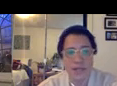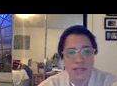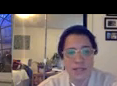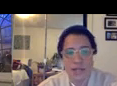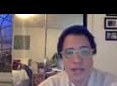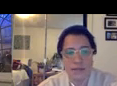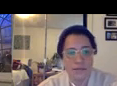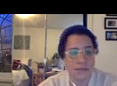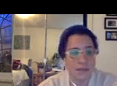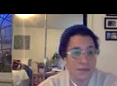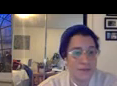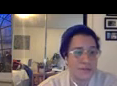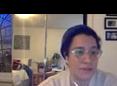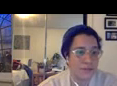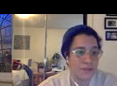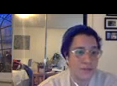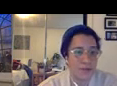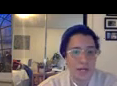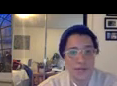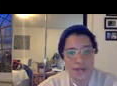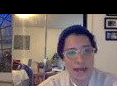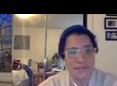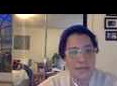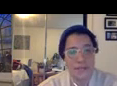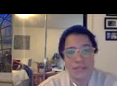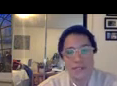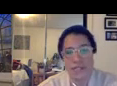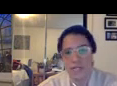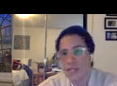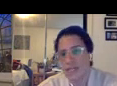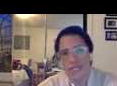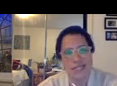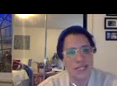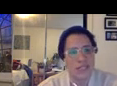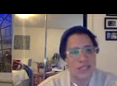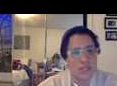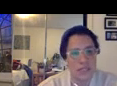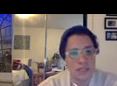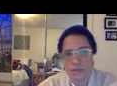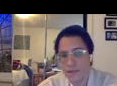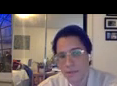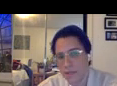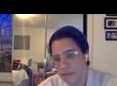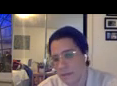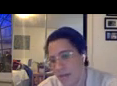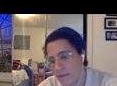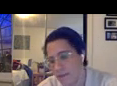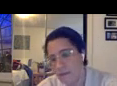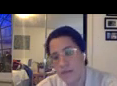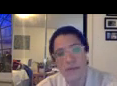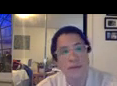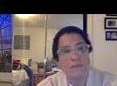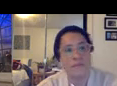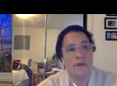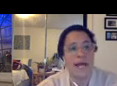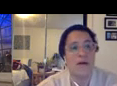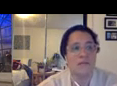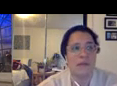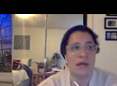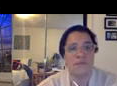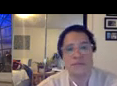within these buckets that they think that this group should work on that haven't been listed. Like I said, this is distilled from a feedback form that